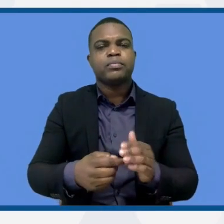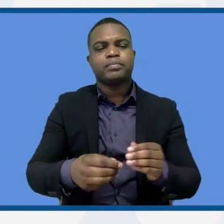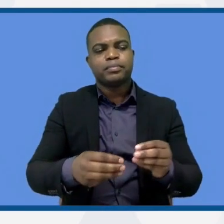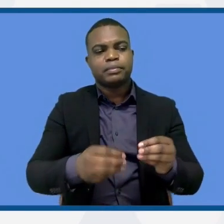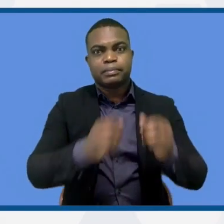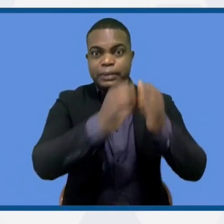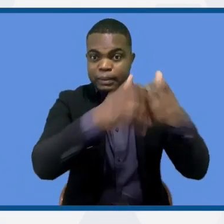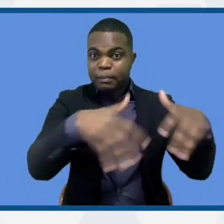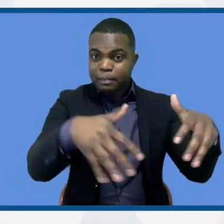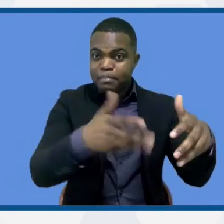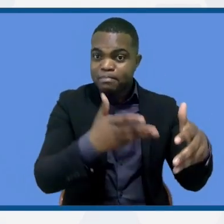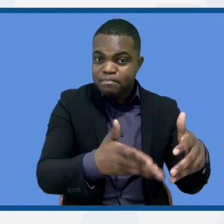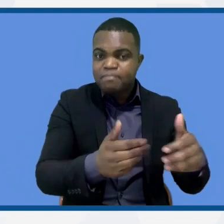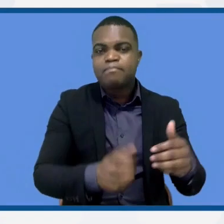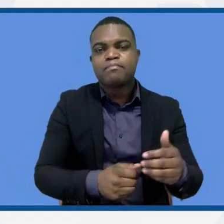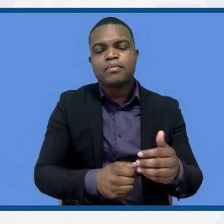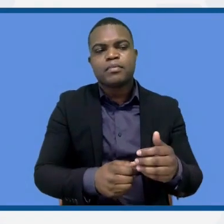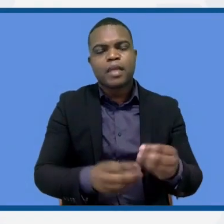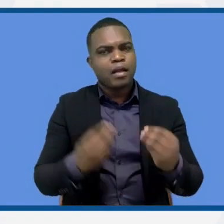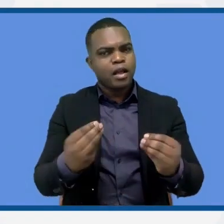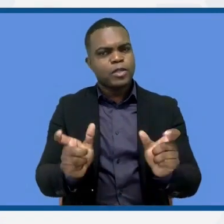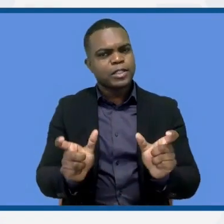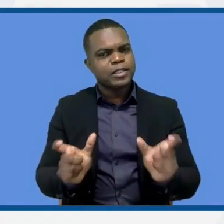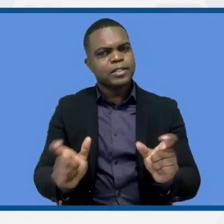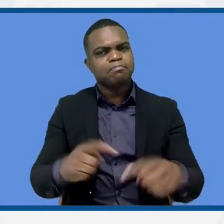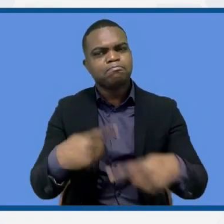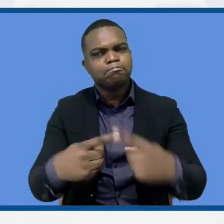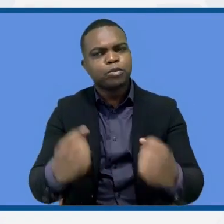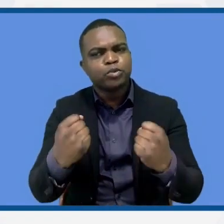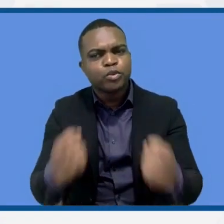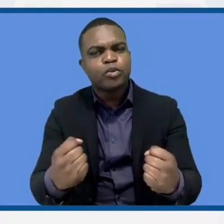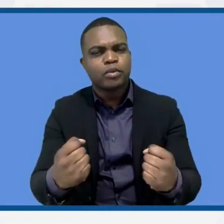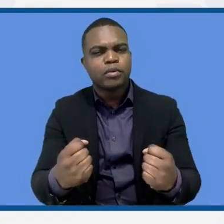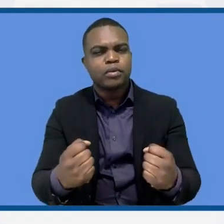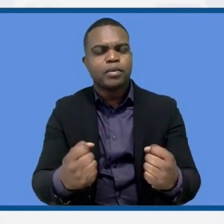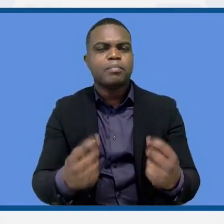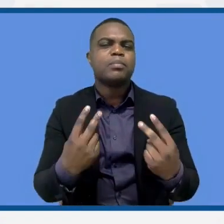really evolving the most to adapt to climate change and developing